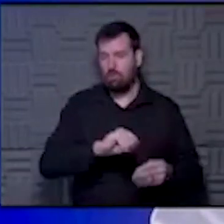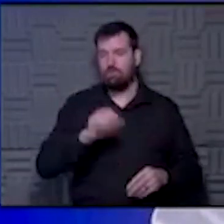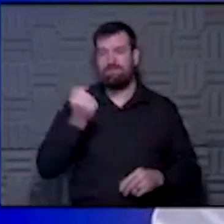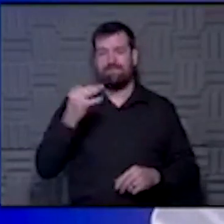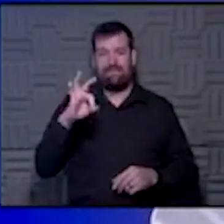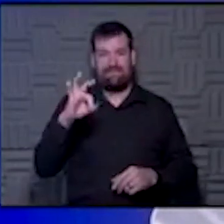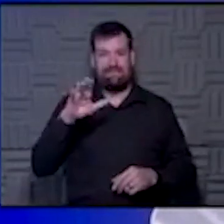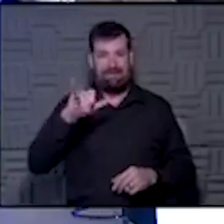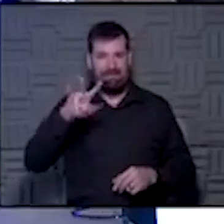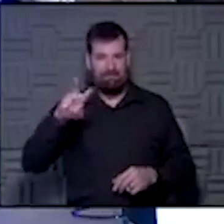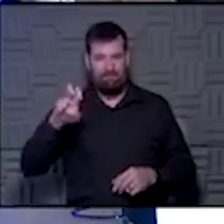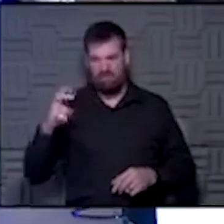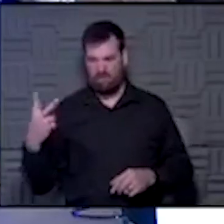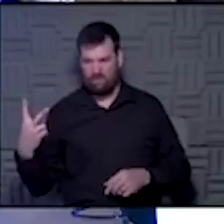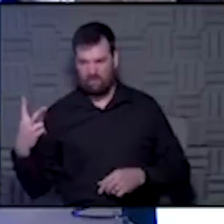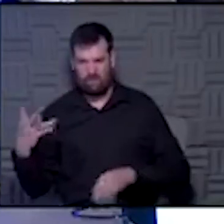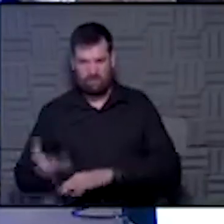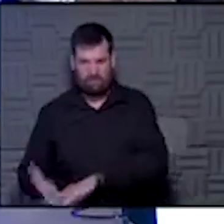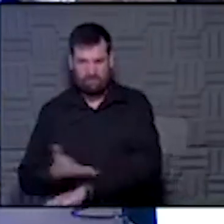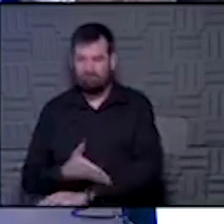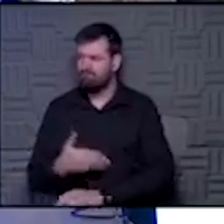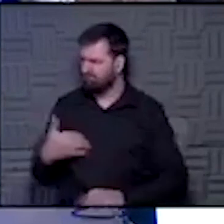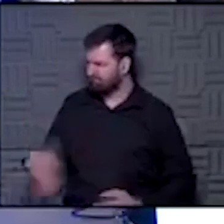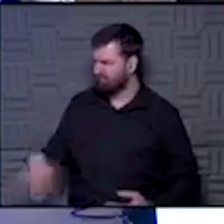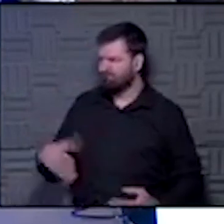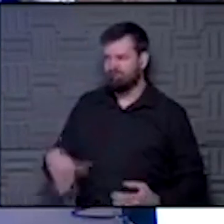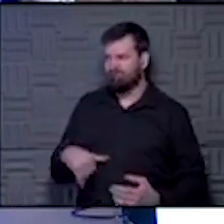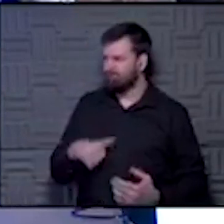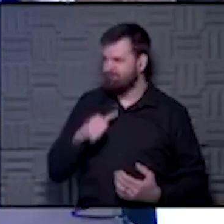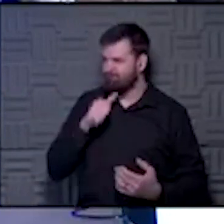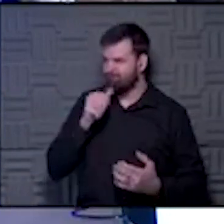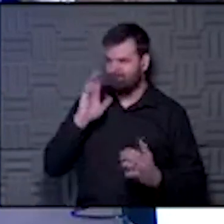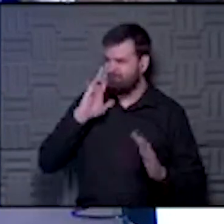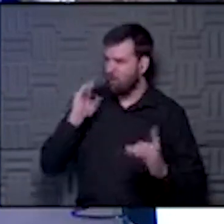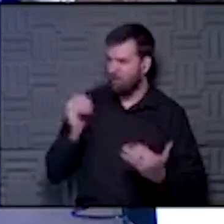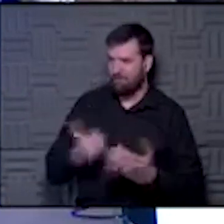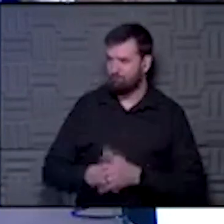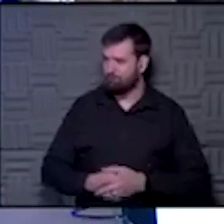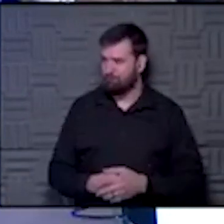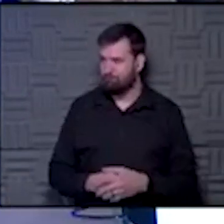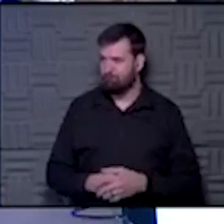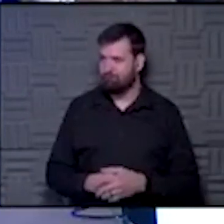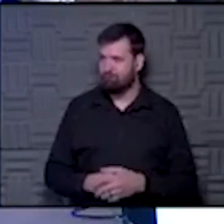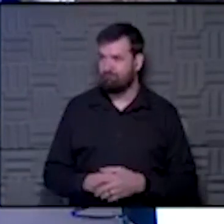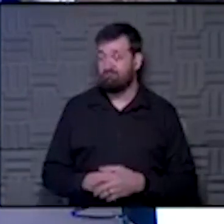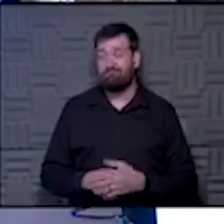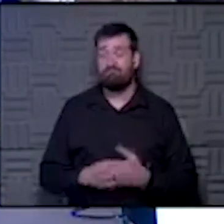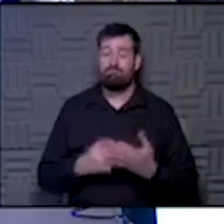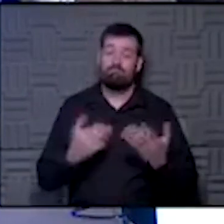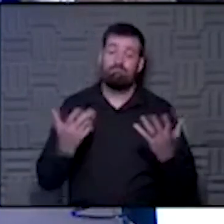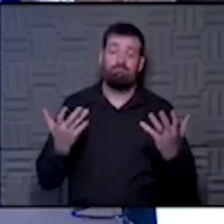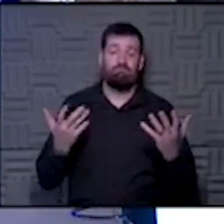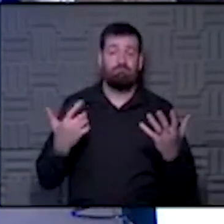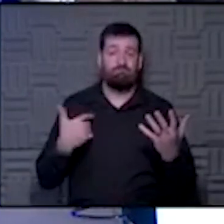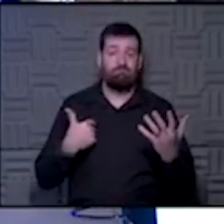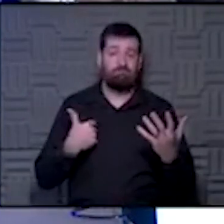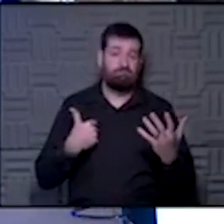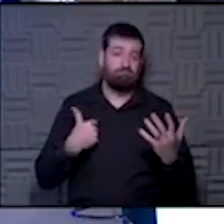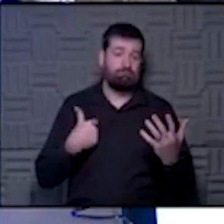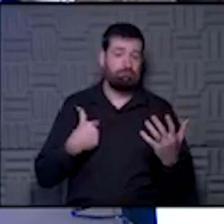recovering. Yeah, those numbers definitely are not what we were hoping for, although maybe in many ways what we